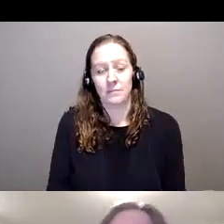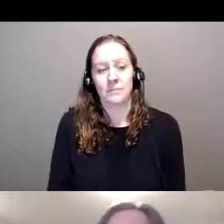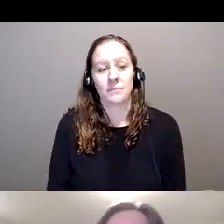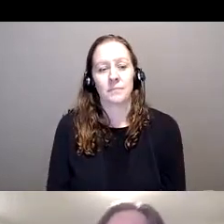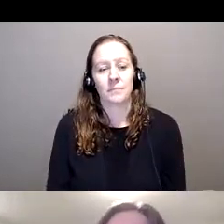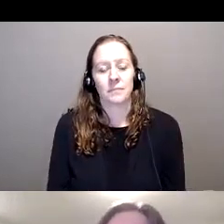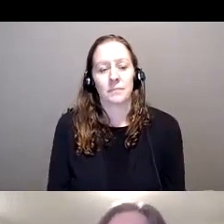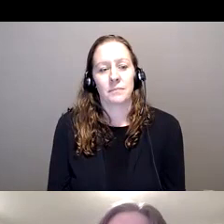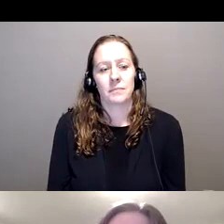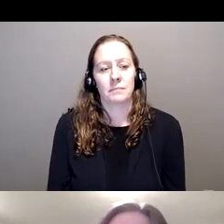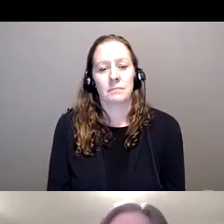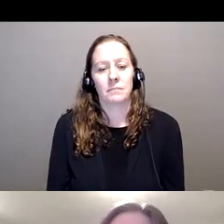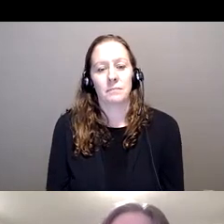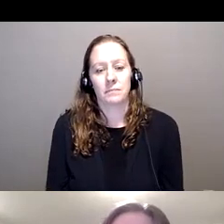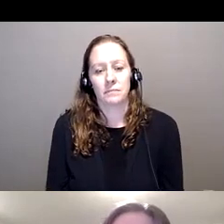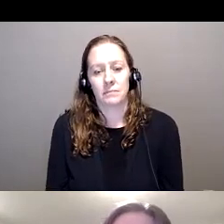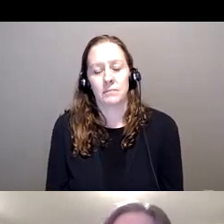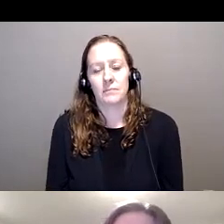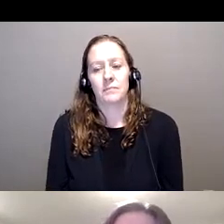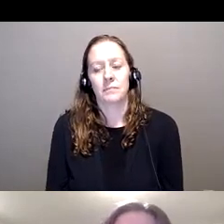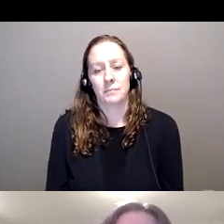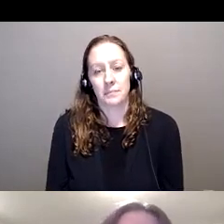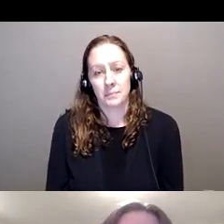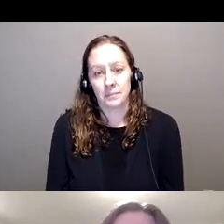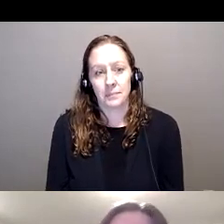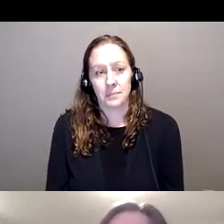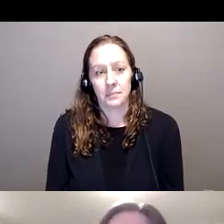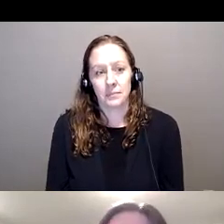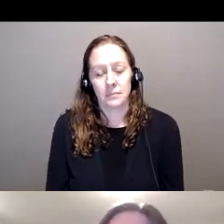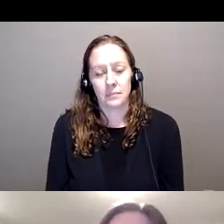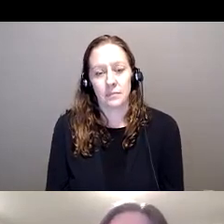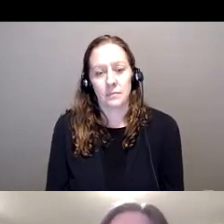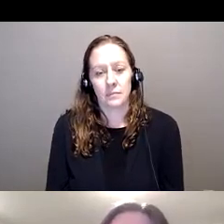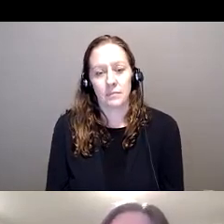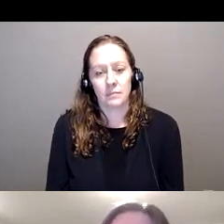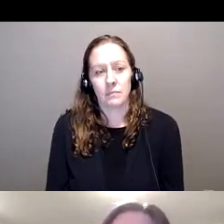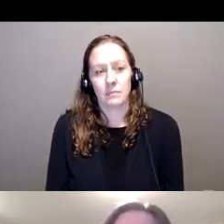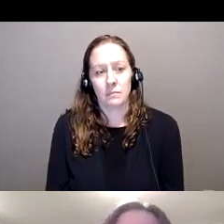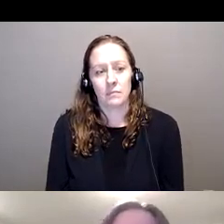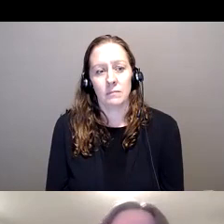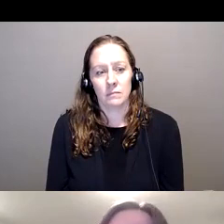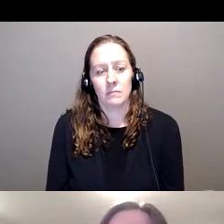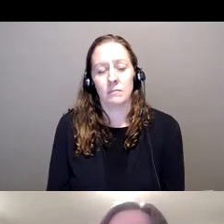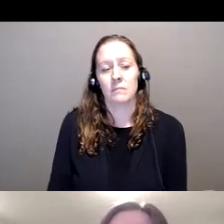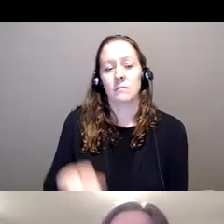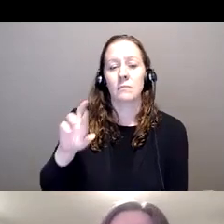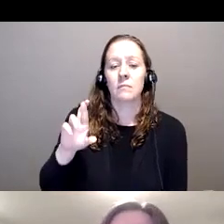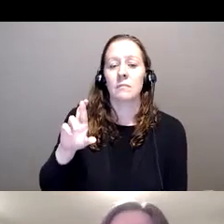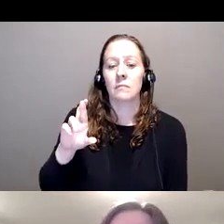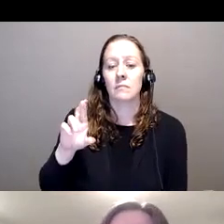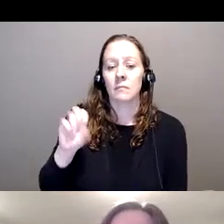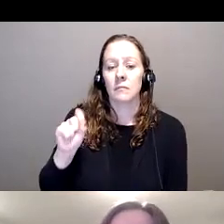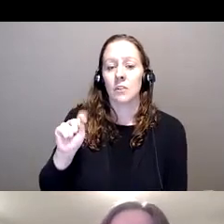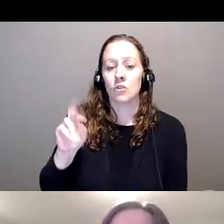So what I want to talk to you a little bit about is that restorative justice ideals, they can be